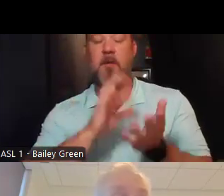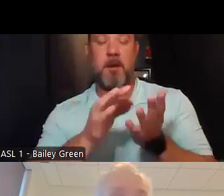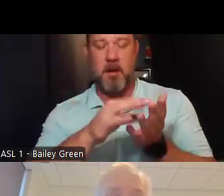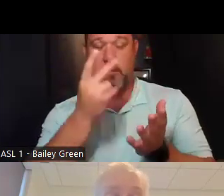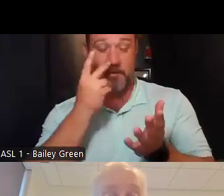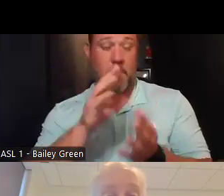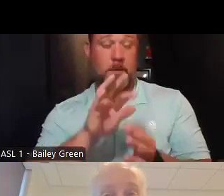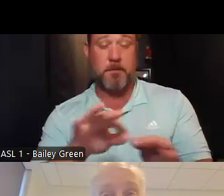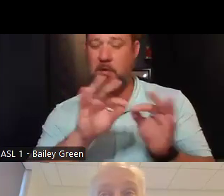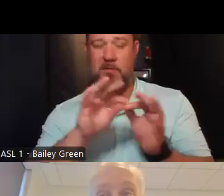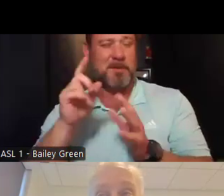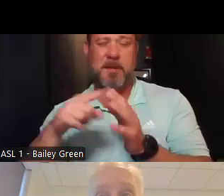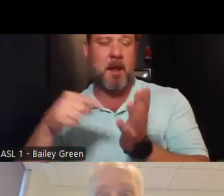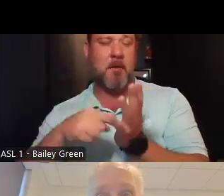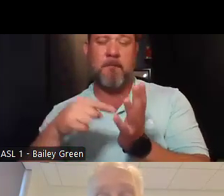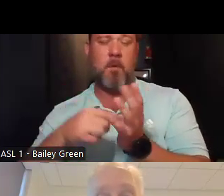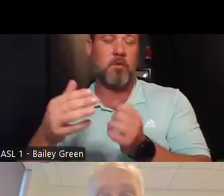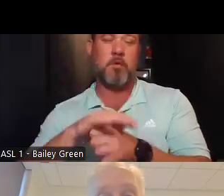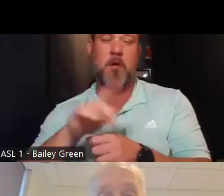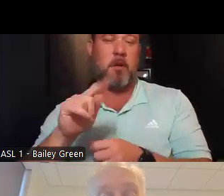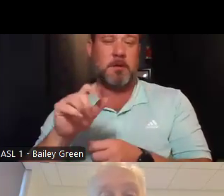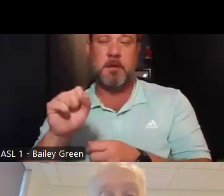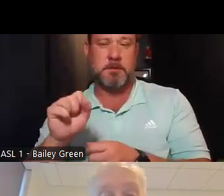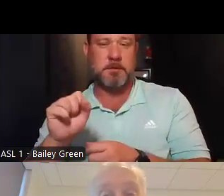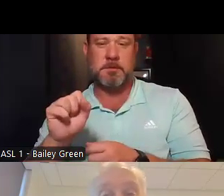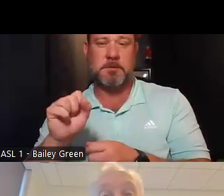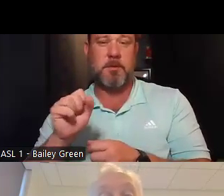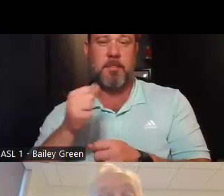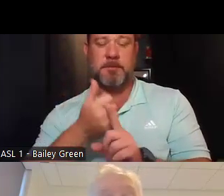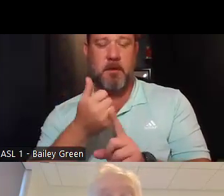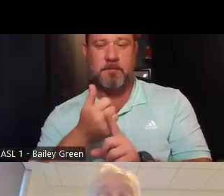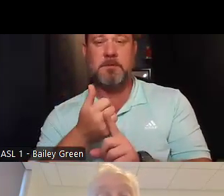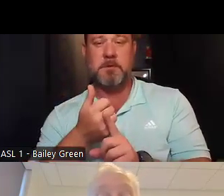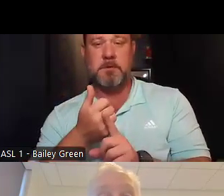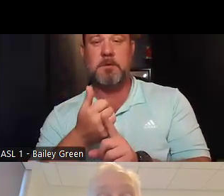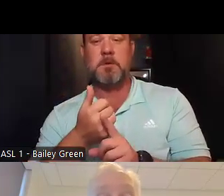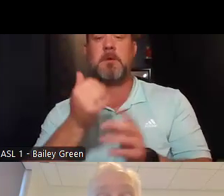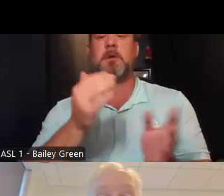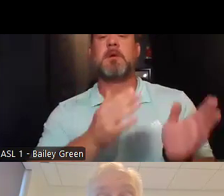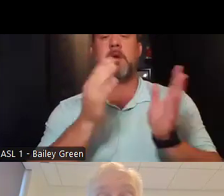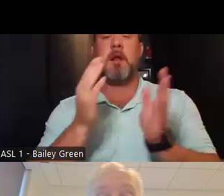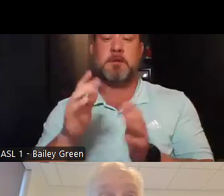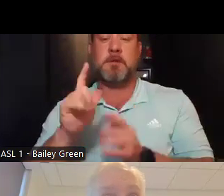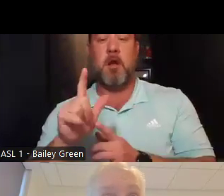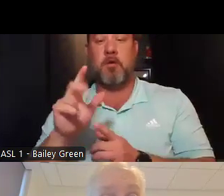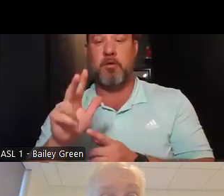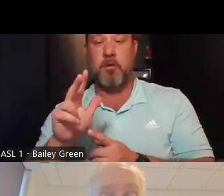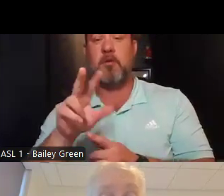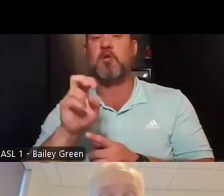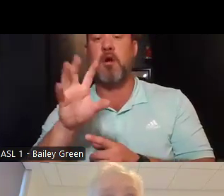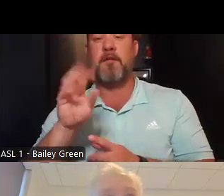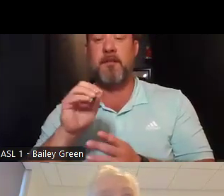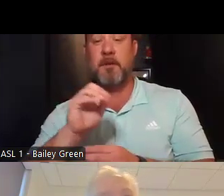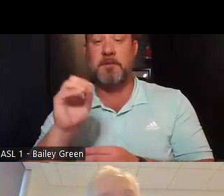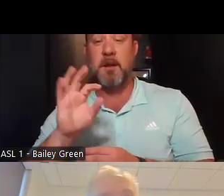is because they simply can't afford to cover any LTSS on their own. The next group, 139% to